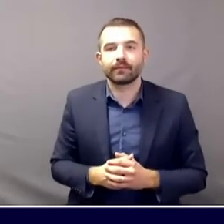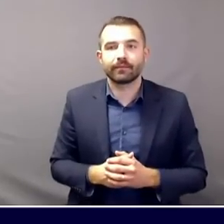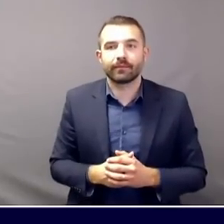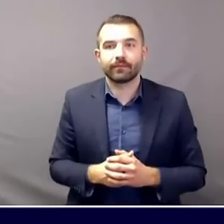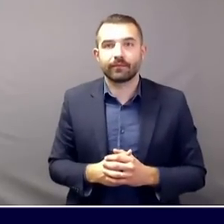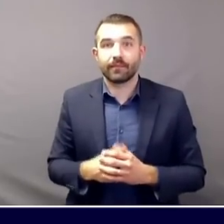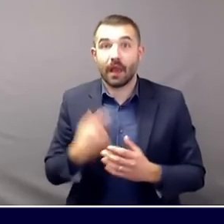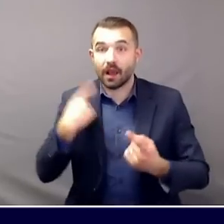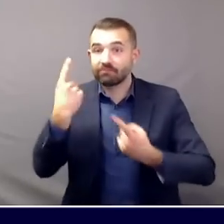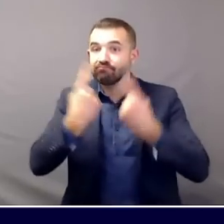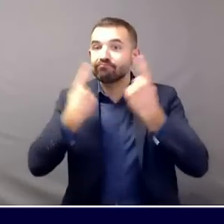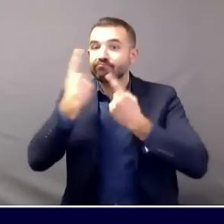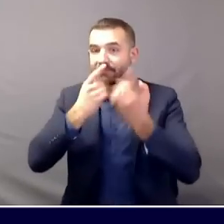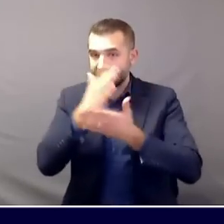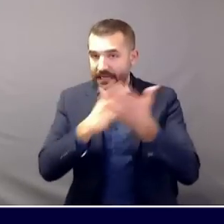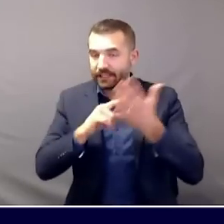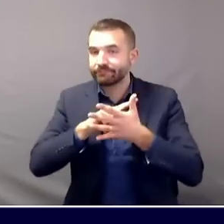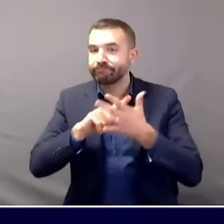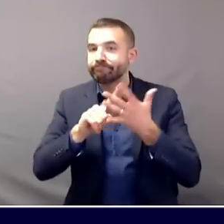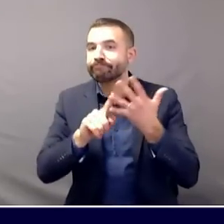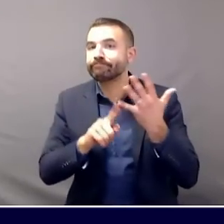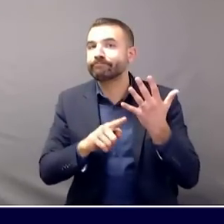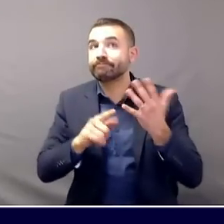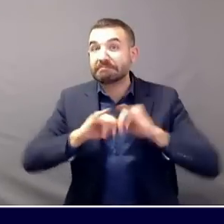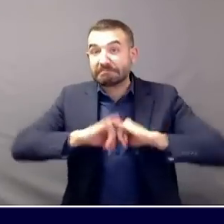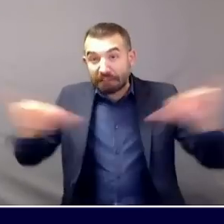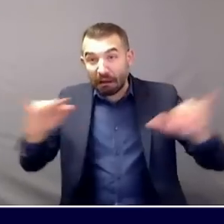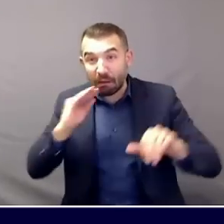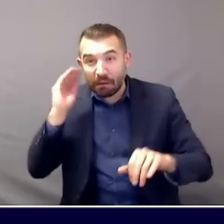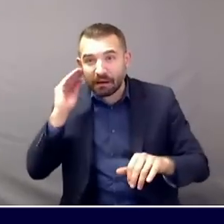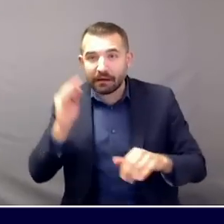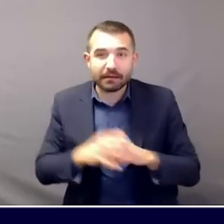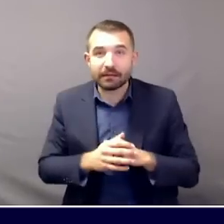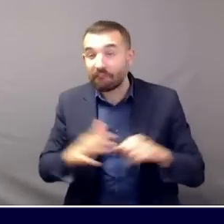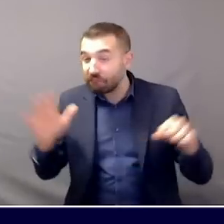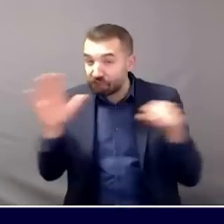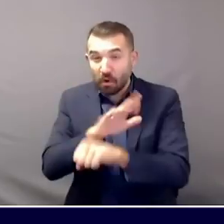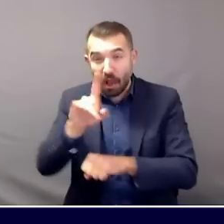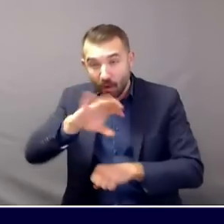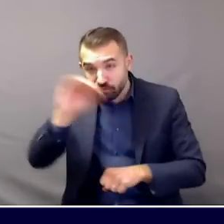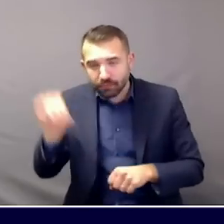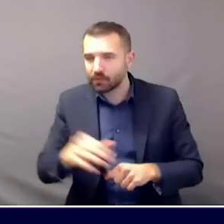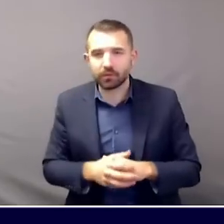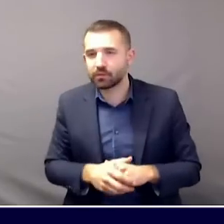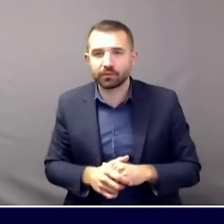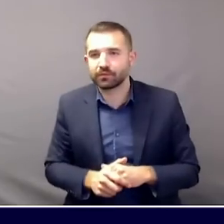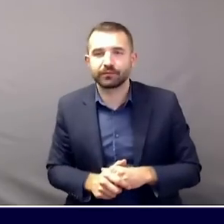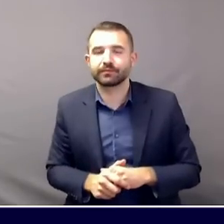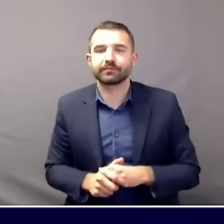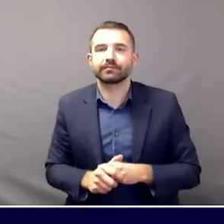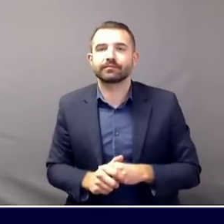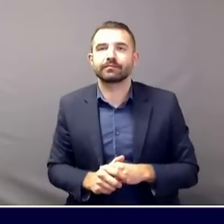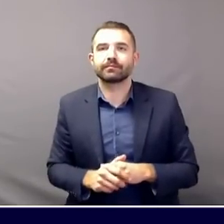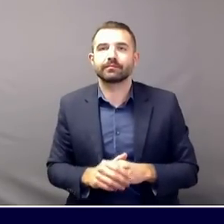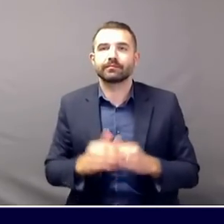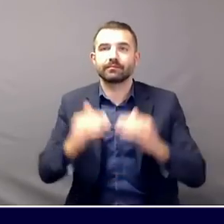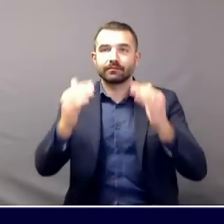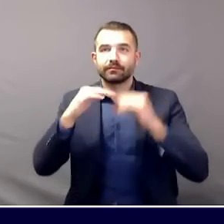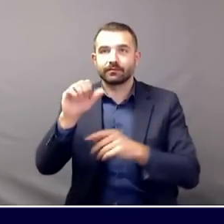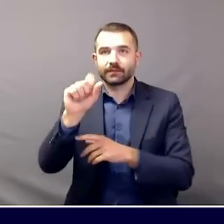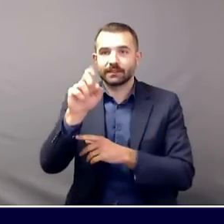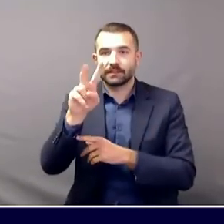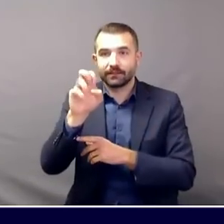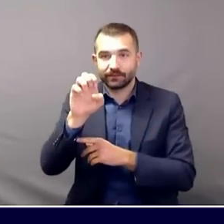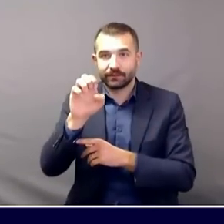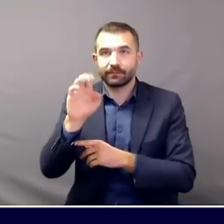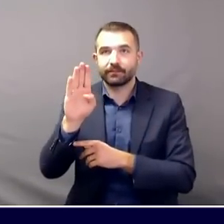No. Great, thank you. Thank you. Thanks, Allison. I'm going to turn over to Steve Betts next. Hi,